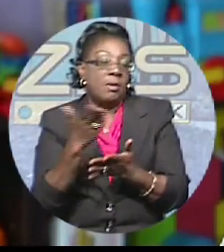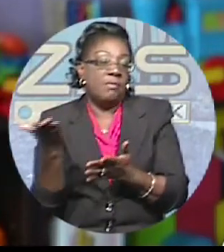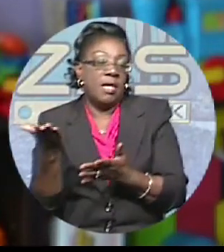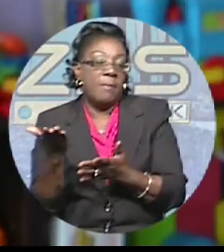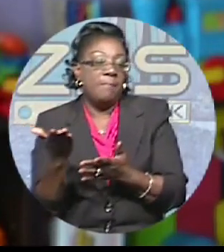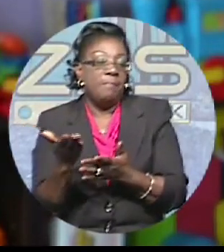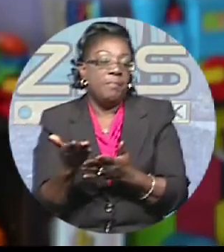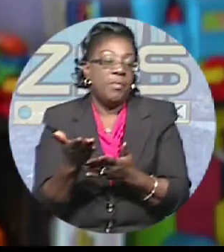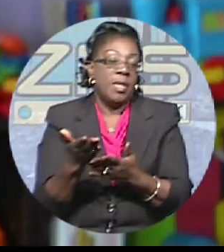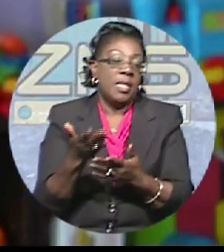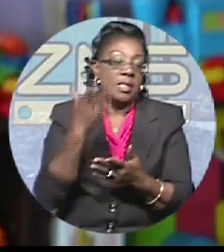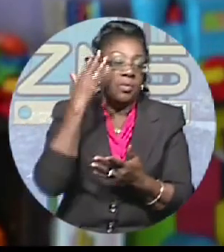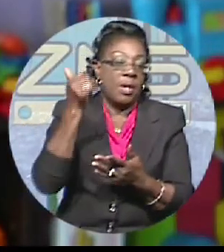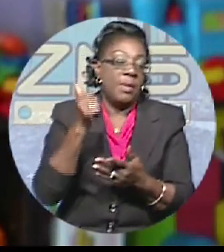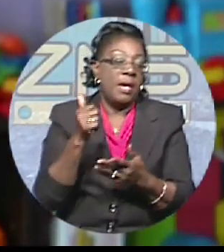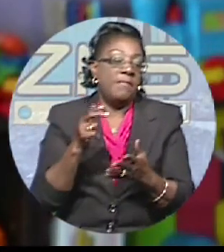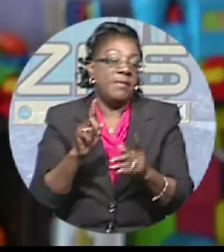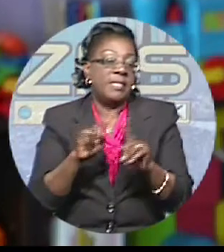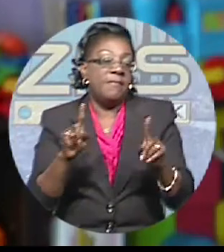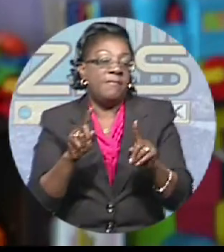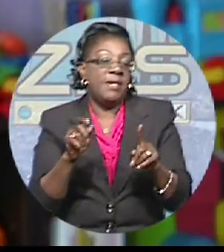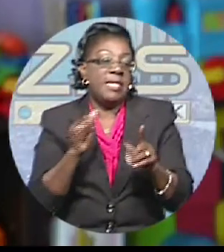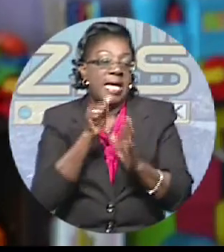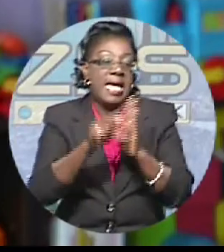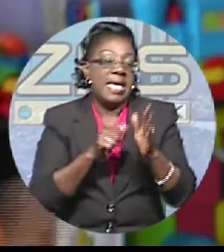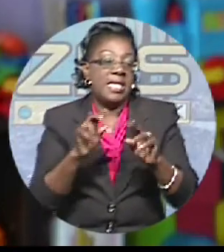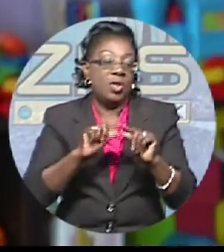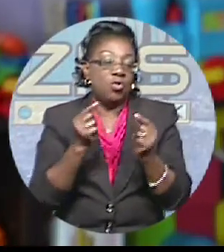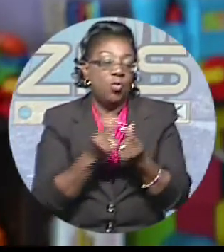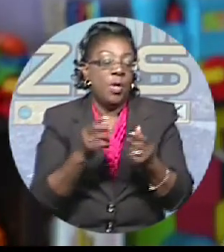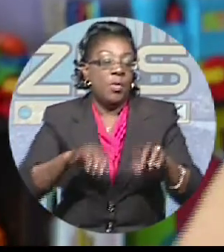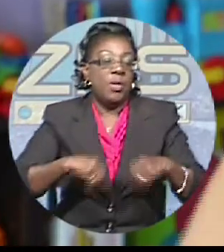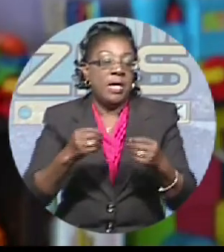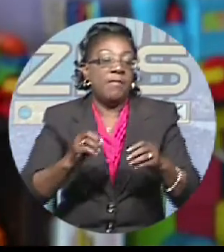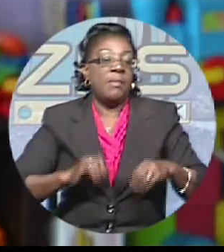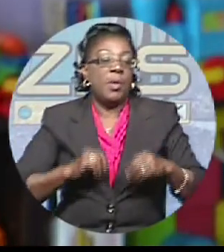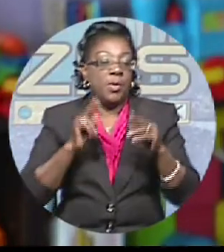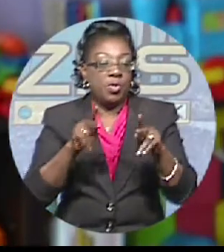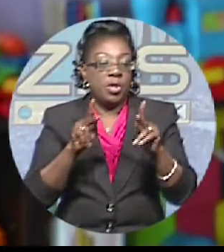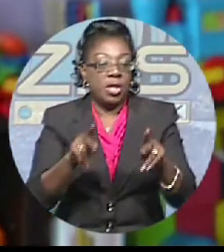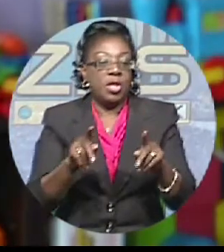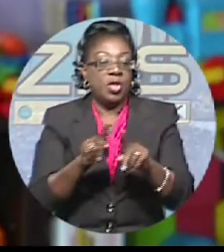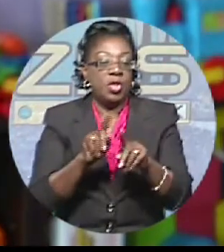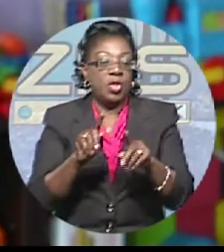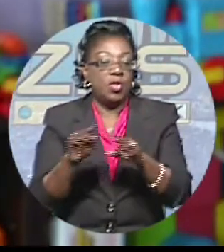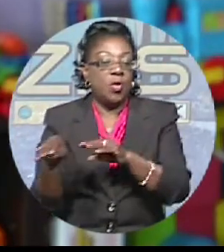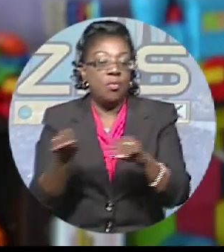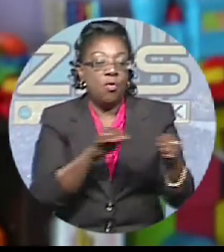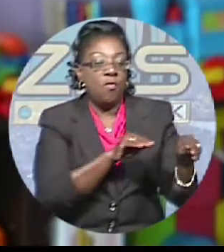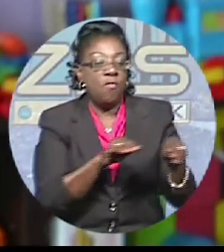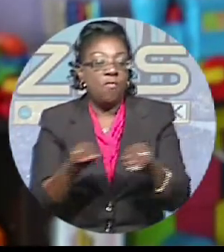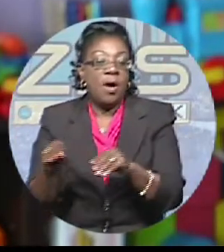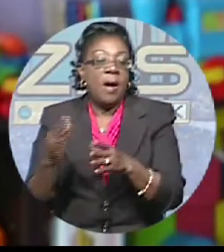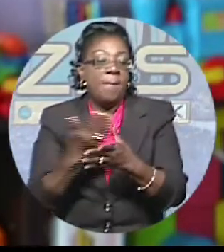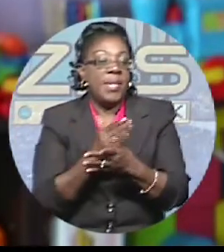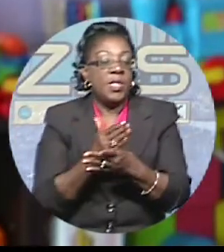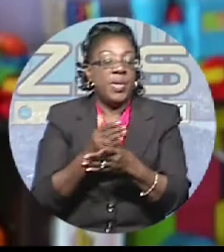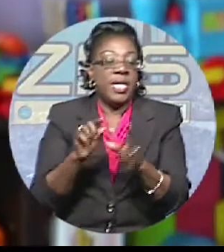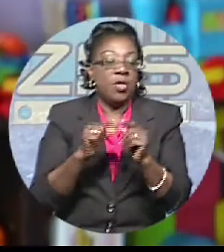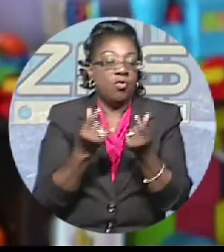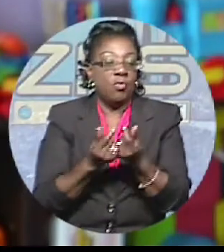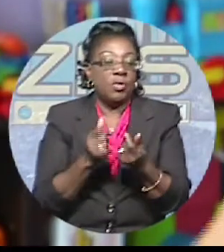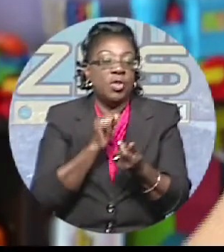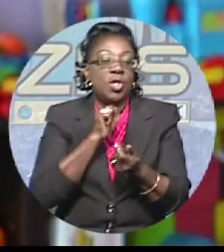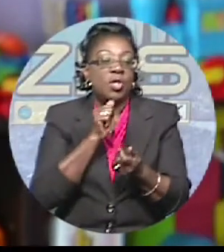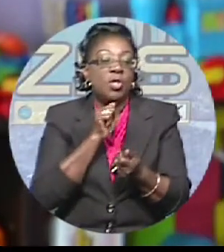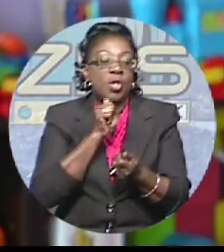why we have multi-level age groups, because we give them an opportunity to move between groups, because not every child is alike, and some of them